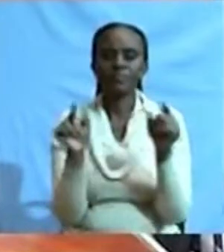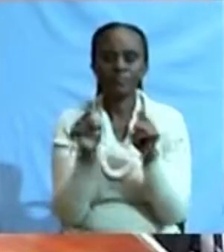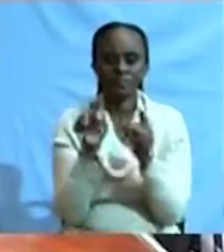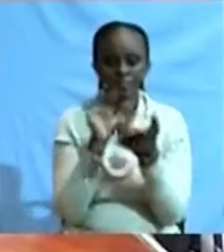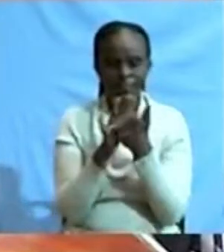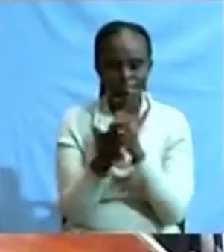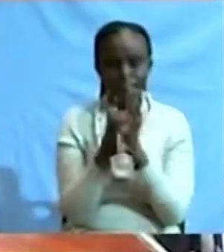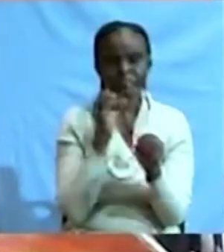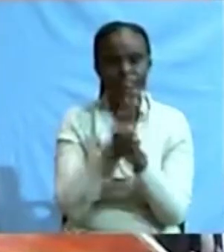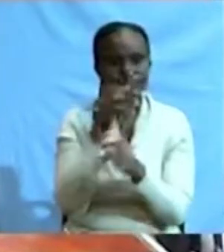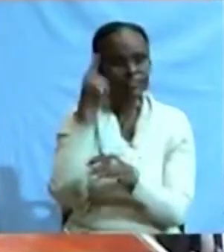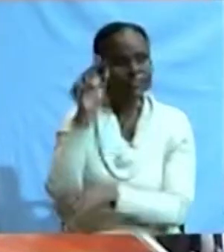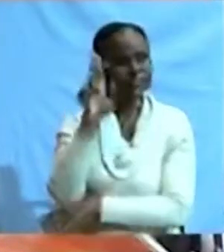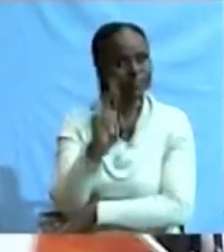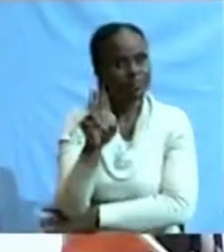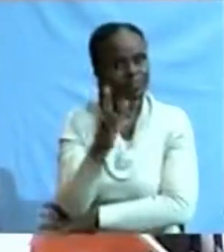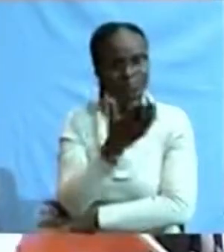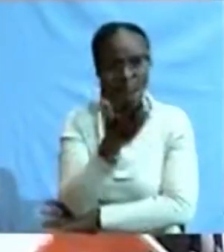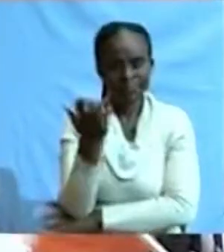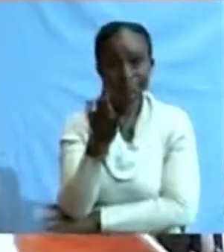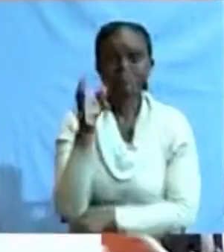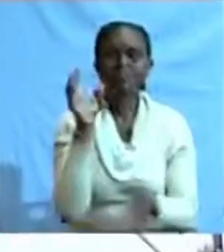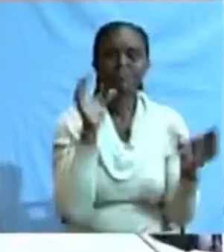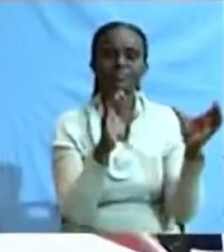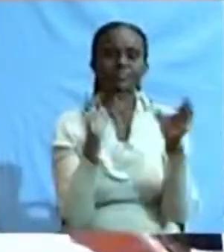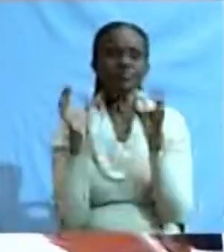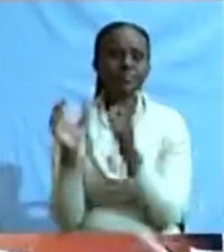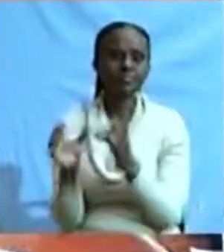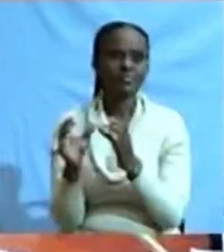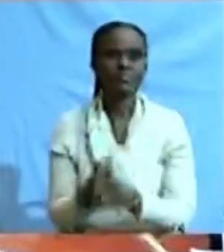become ready for use by the community.